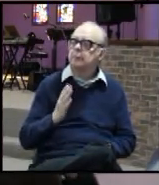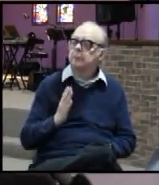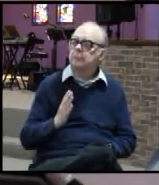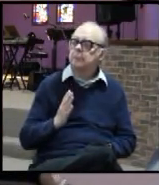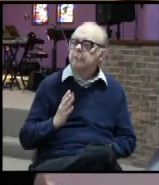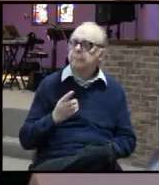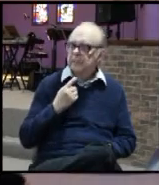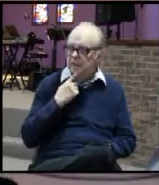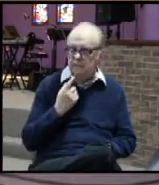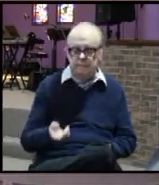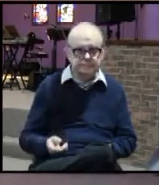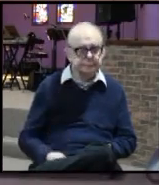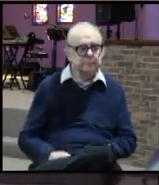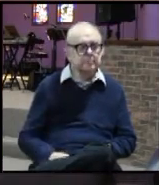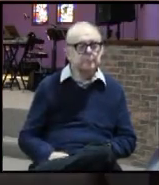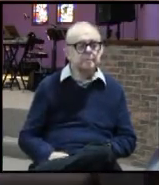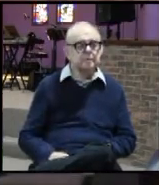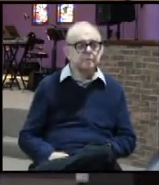here's what he says, okay?